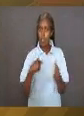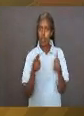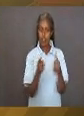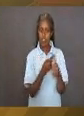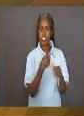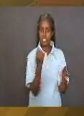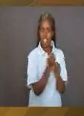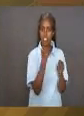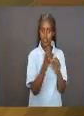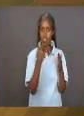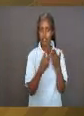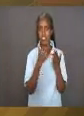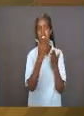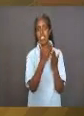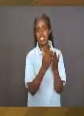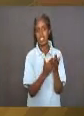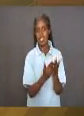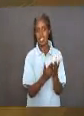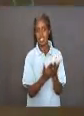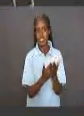activity of this lesson.